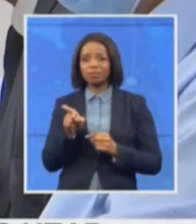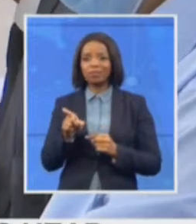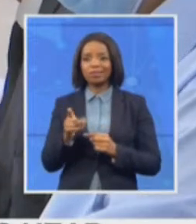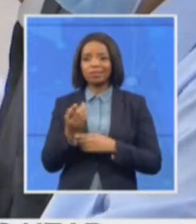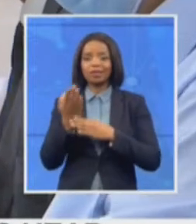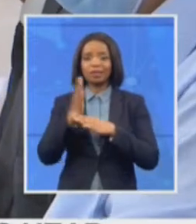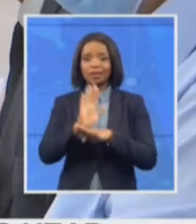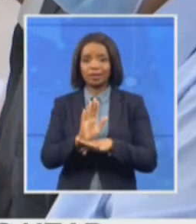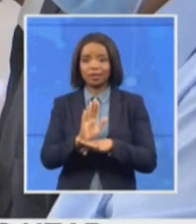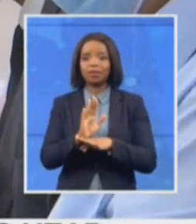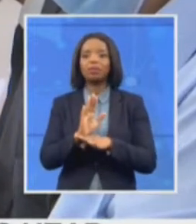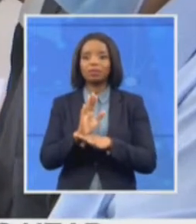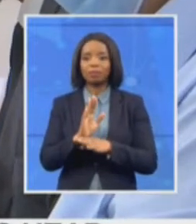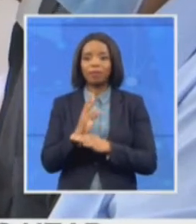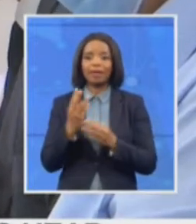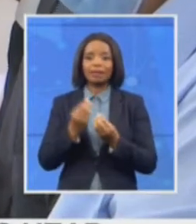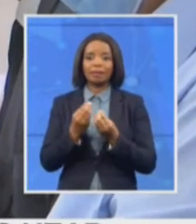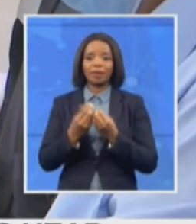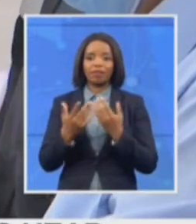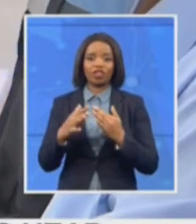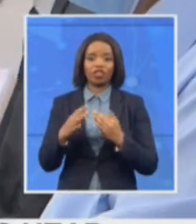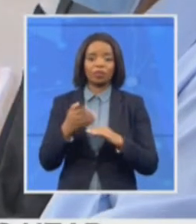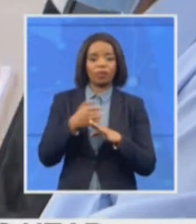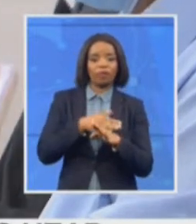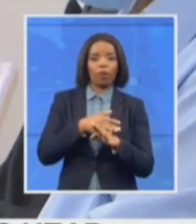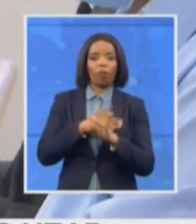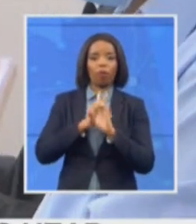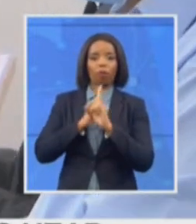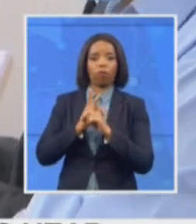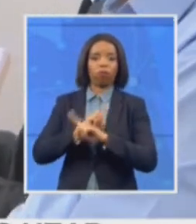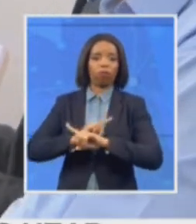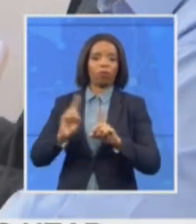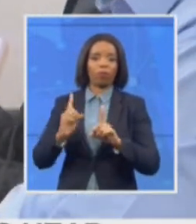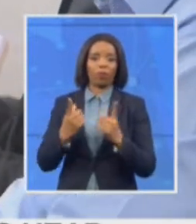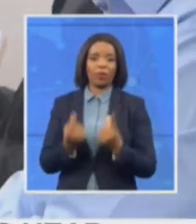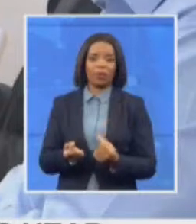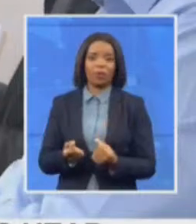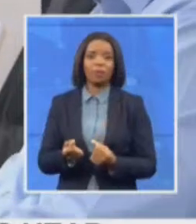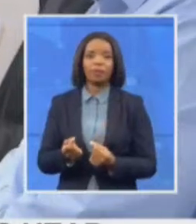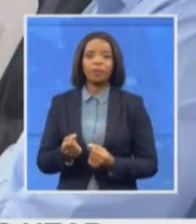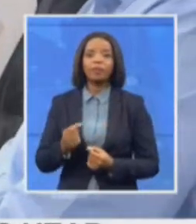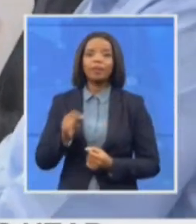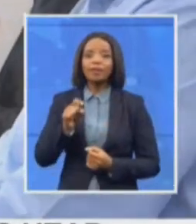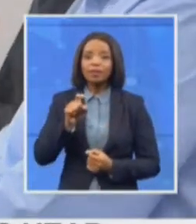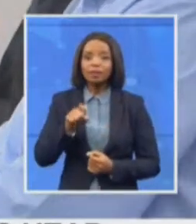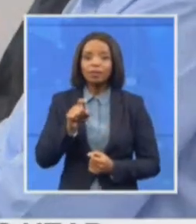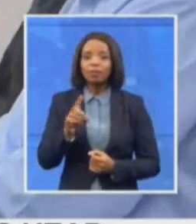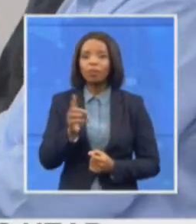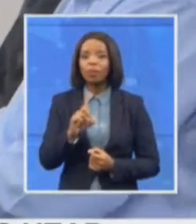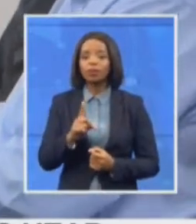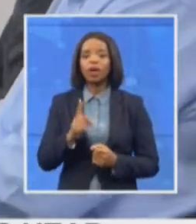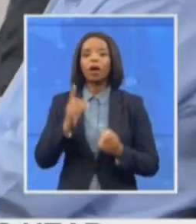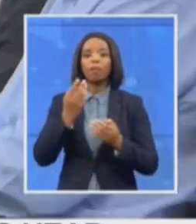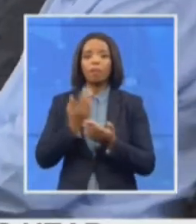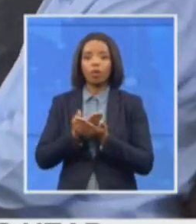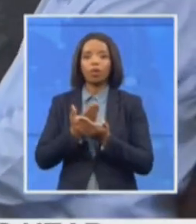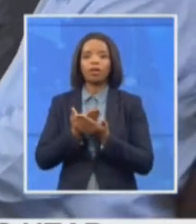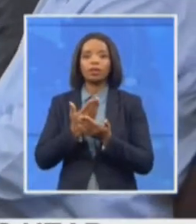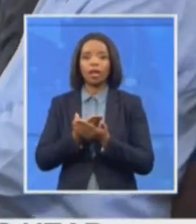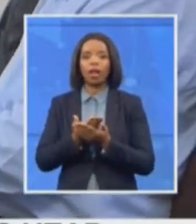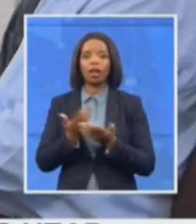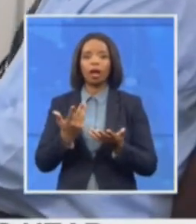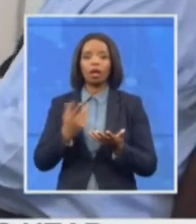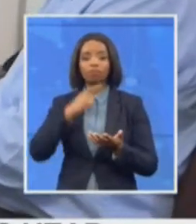name of the SABC into disrepute with a possible reputational damage. So those are the charges. The essence is there's a